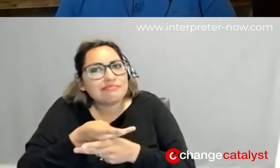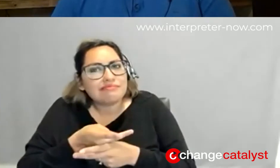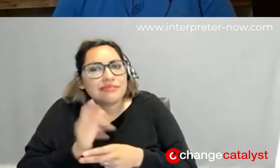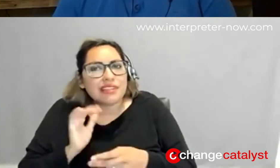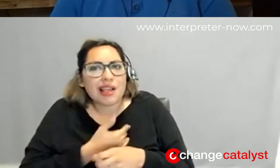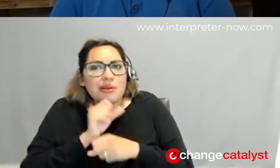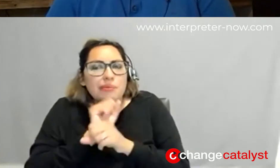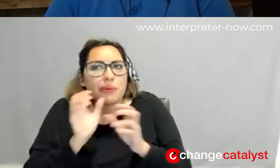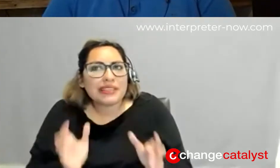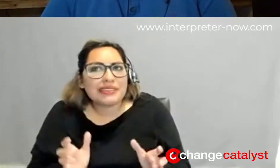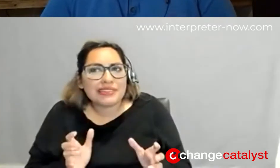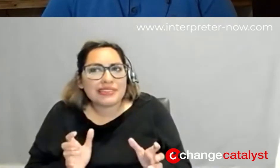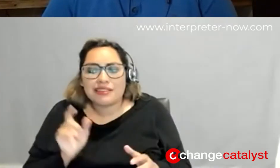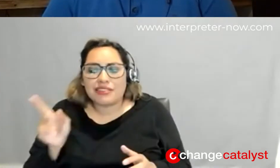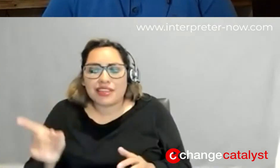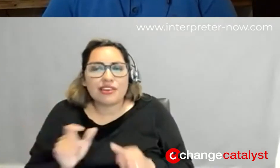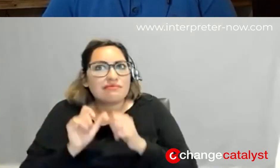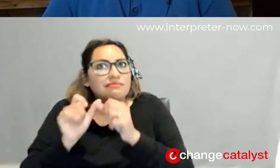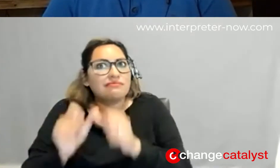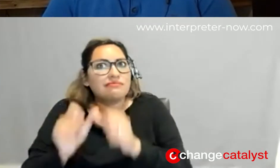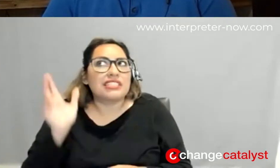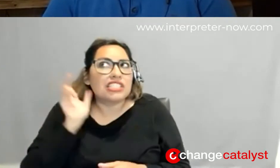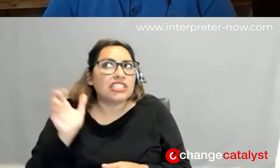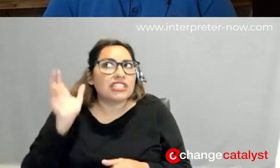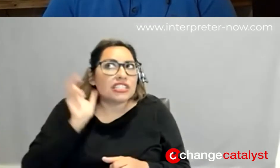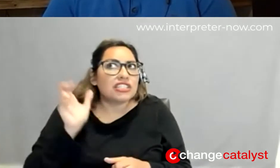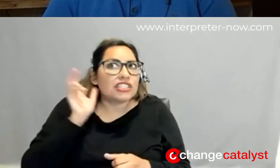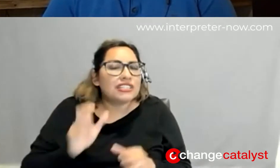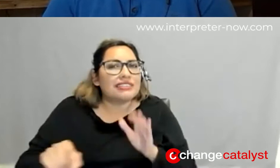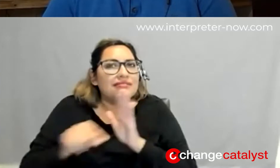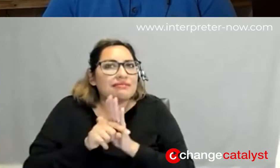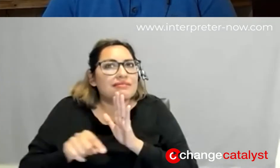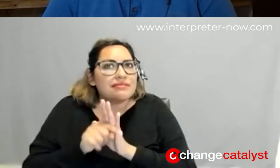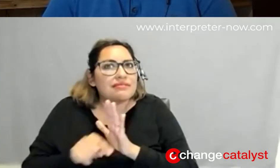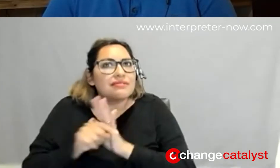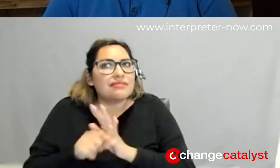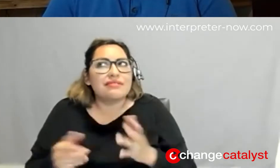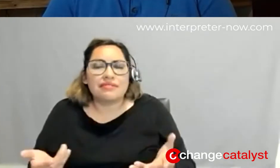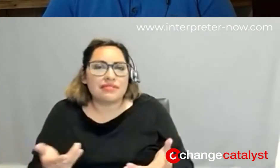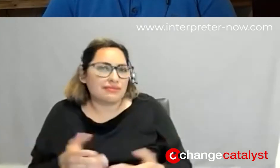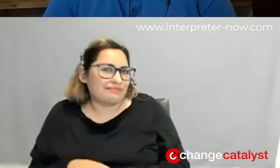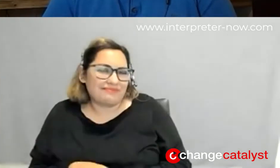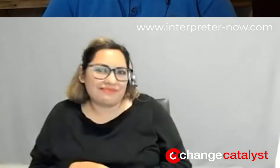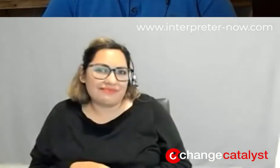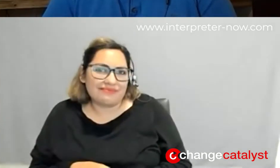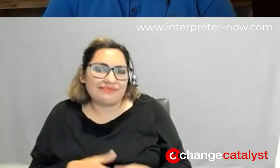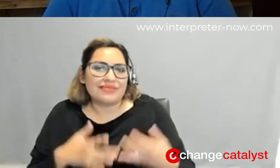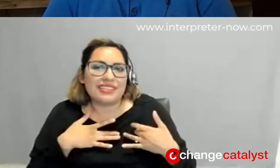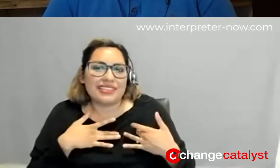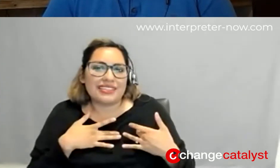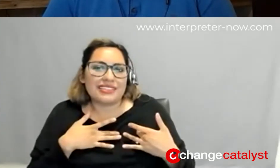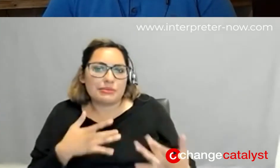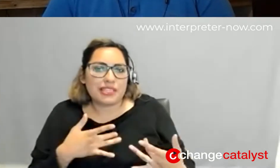are constantly hearing this negative stuff that more than likely is bringing